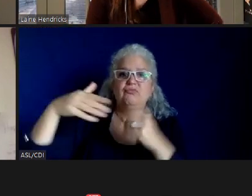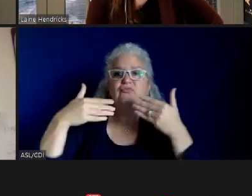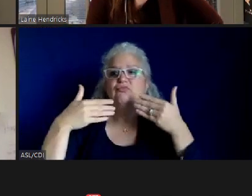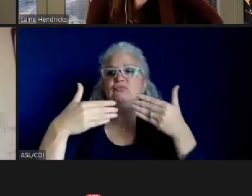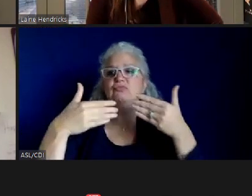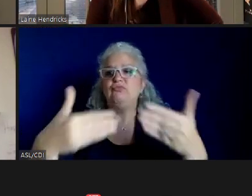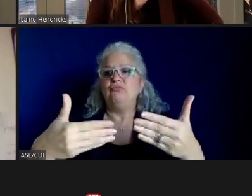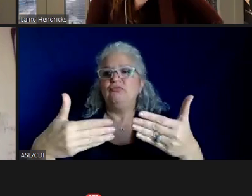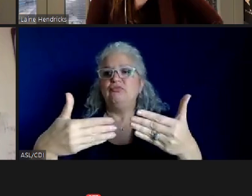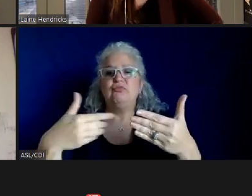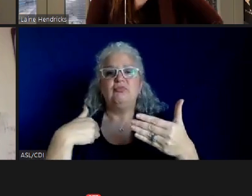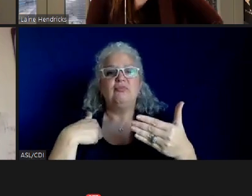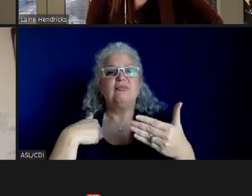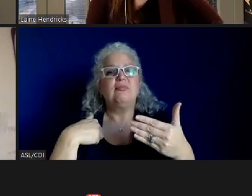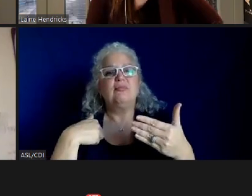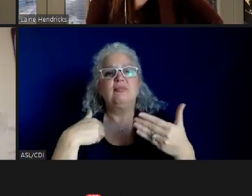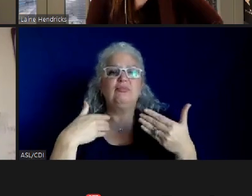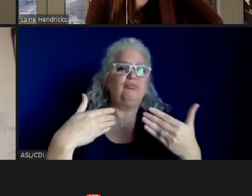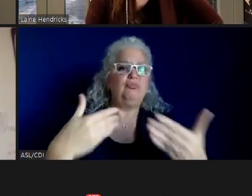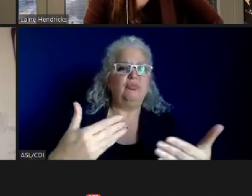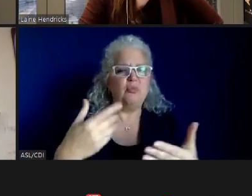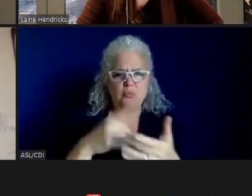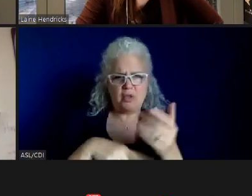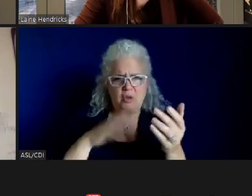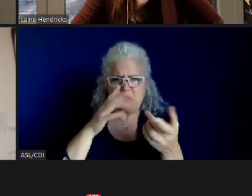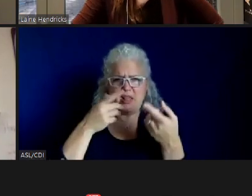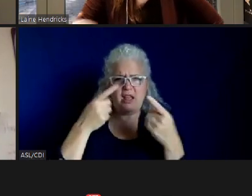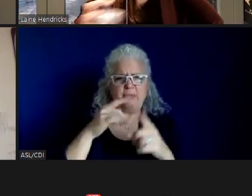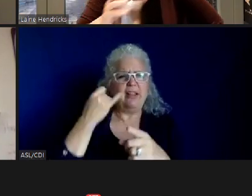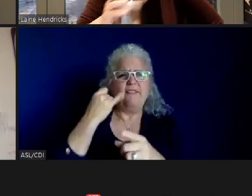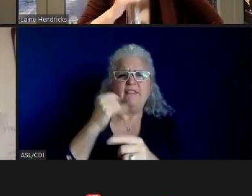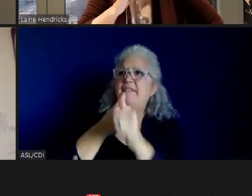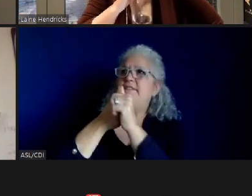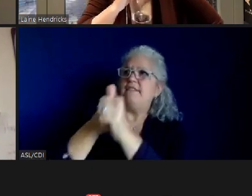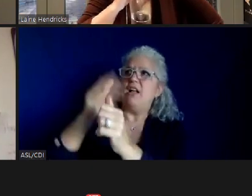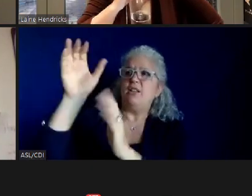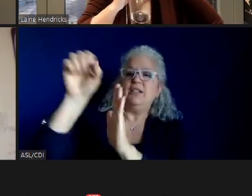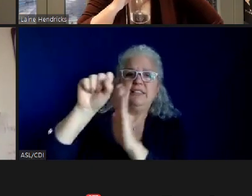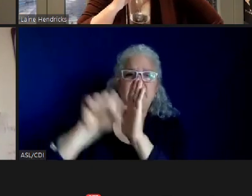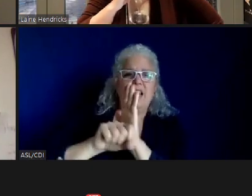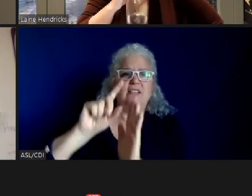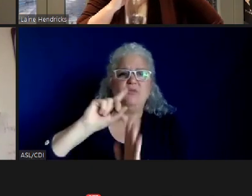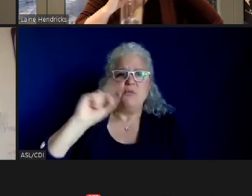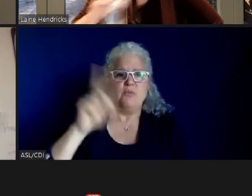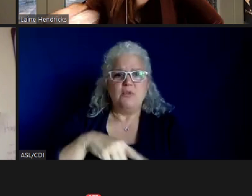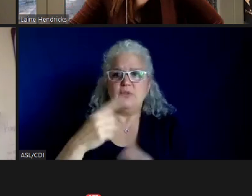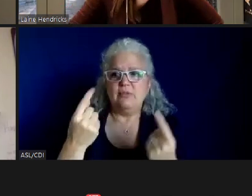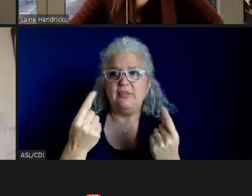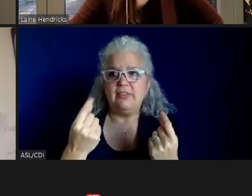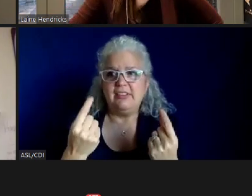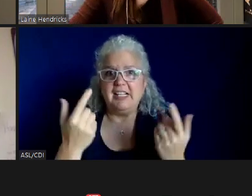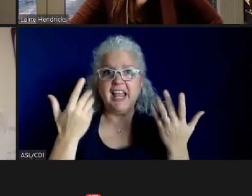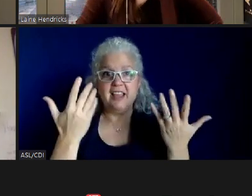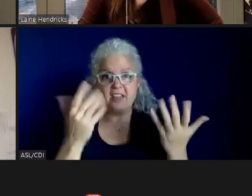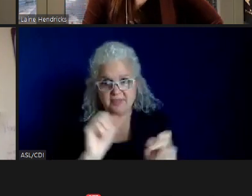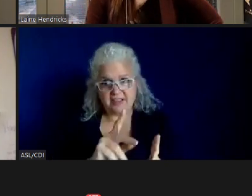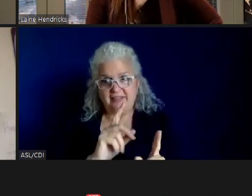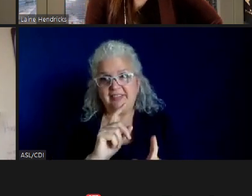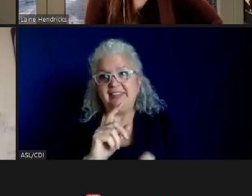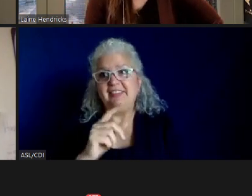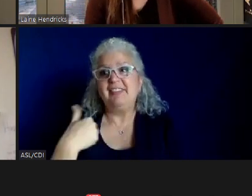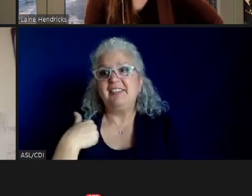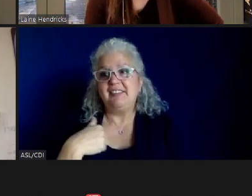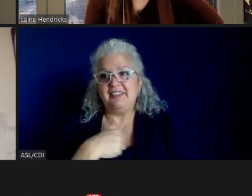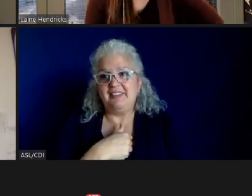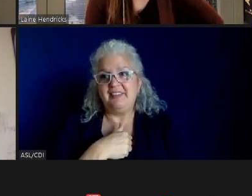Yeah, there's a whole division of enforcement that's been ramped up at the state level, and I had some